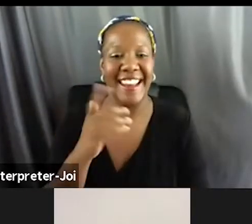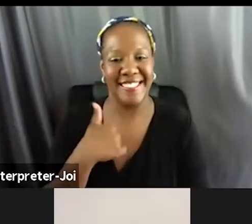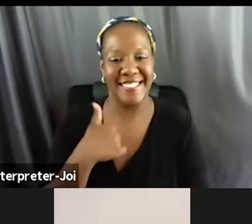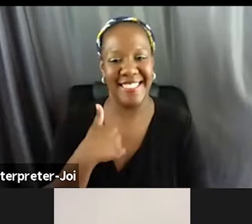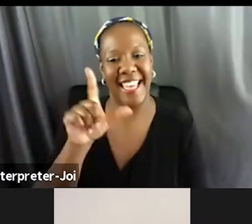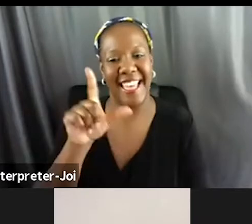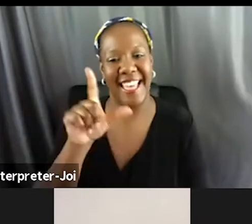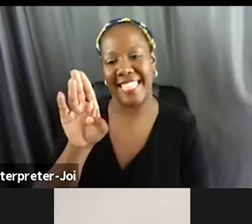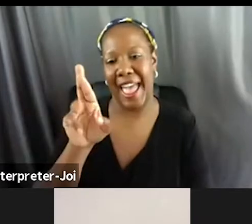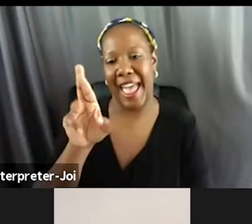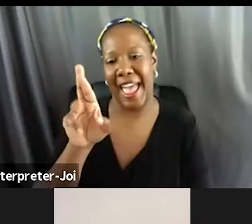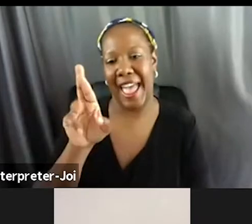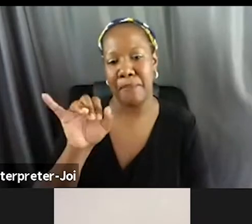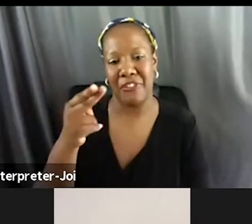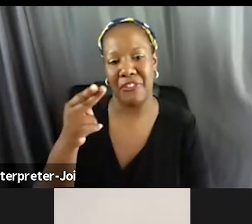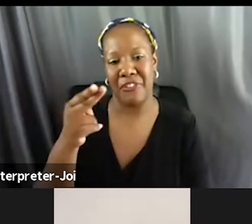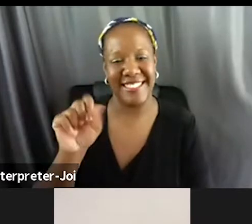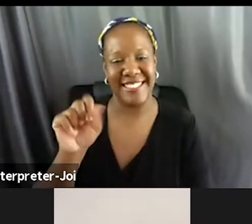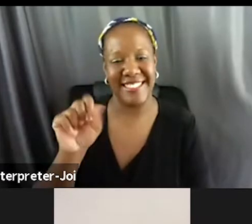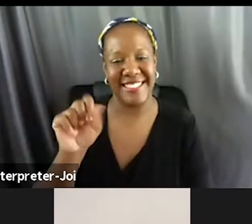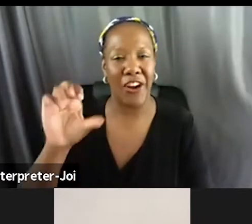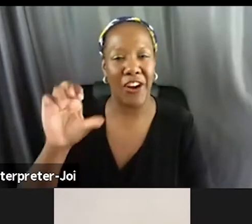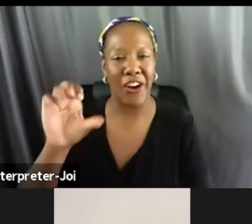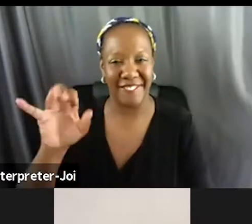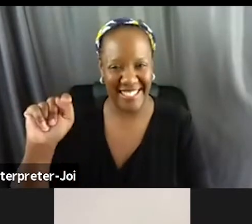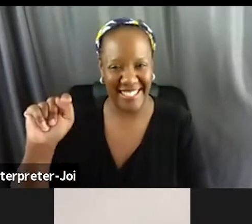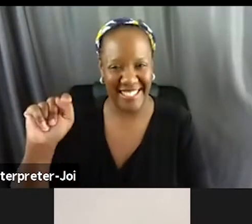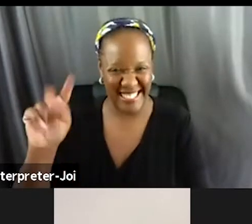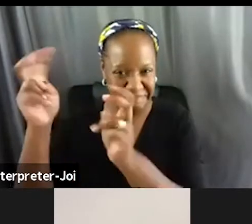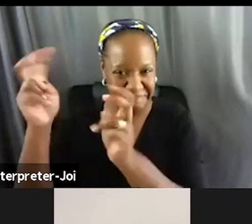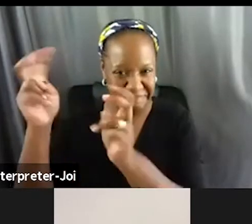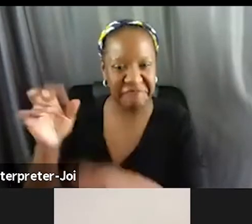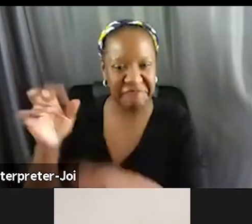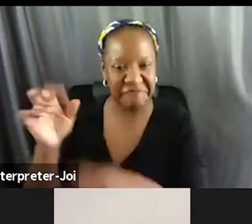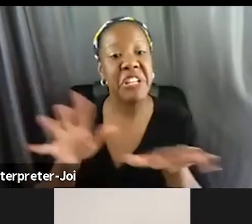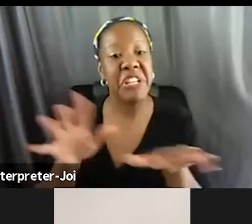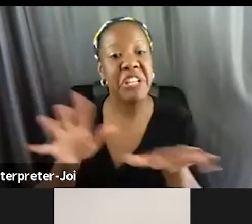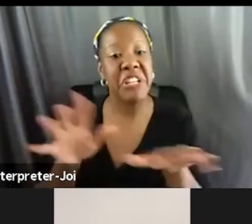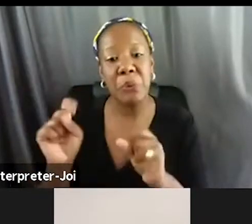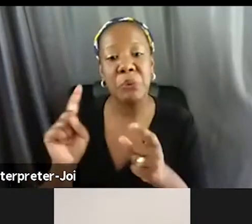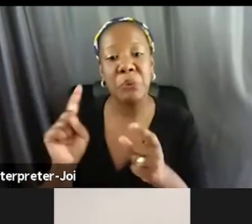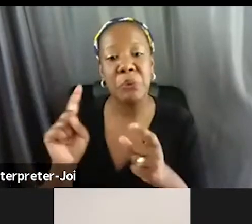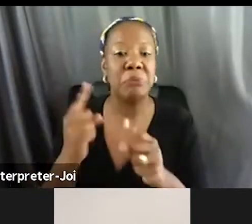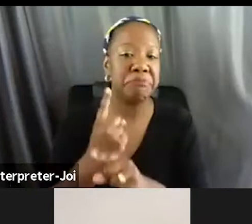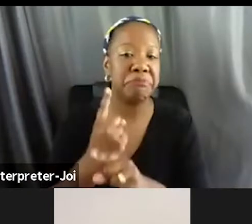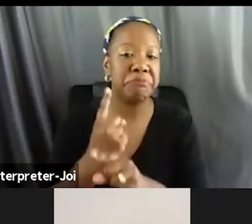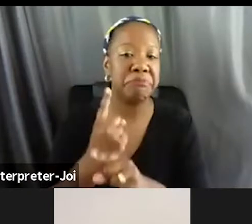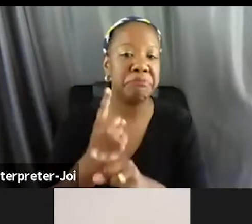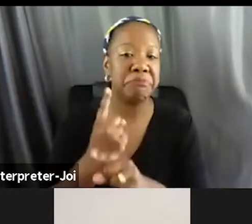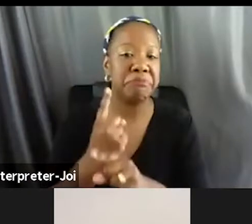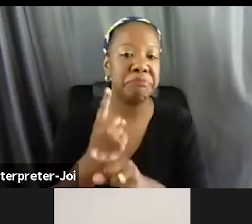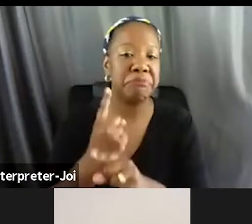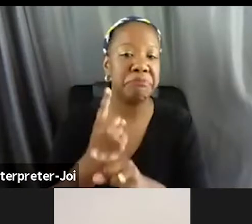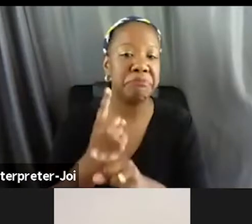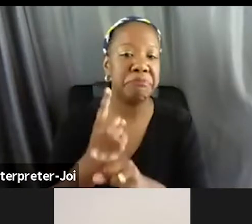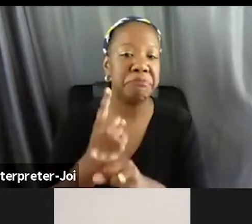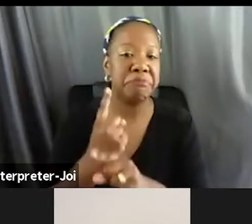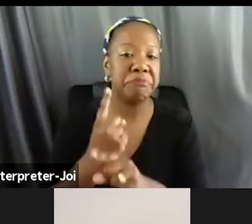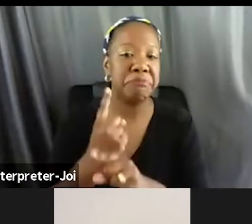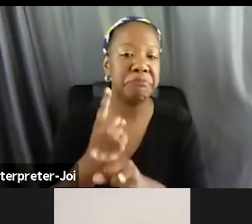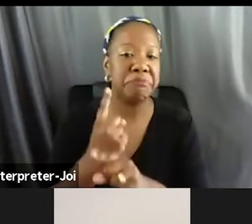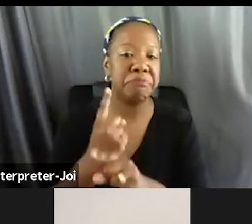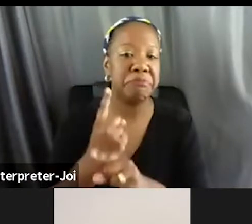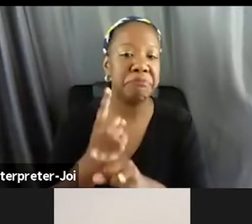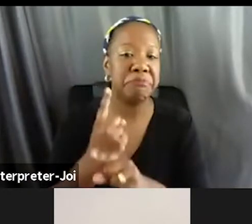addition, she is a regular host on Adobe Radio's Geek Girl Riot with an audience of 80,000 listeners. She's